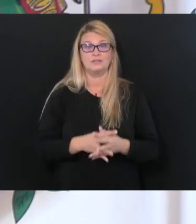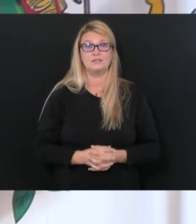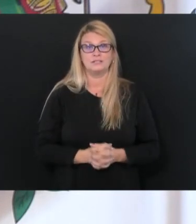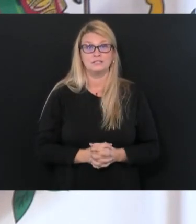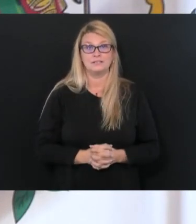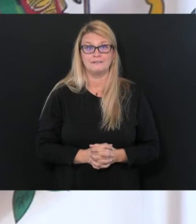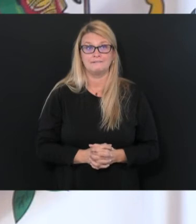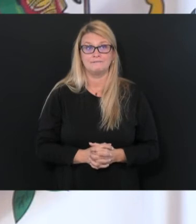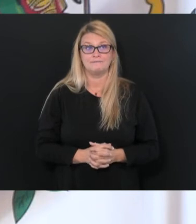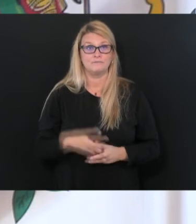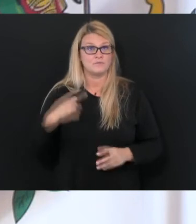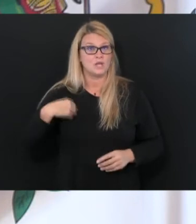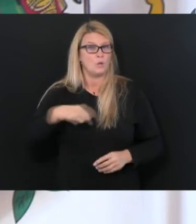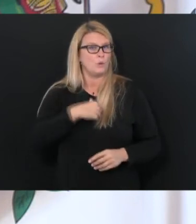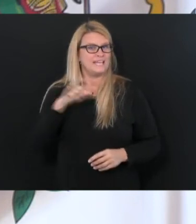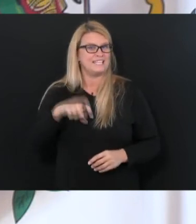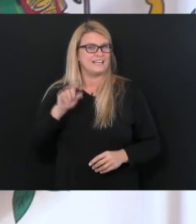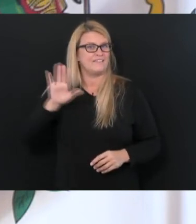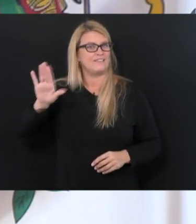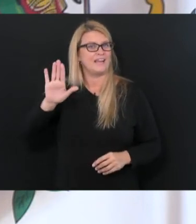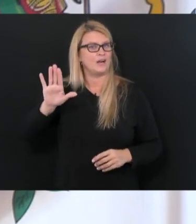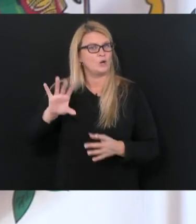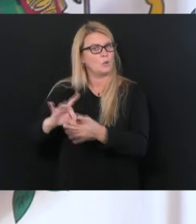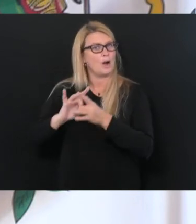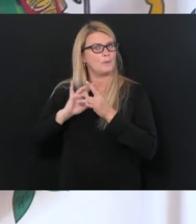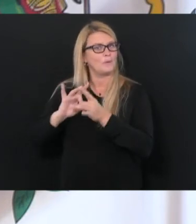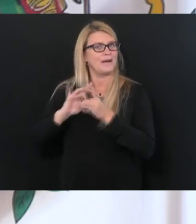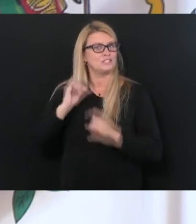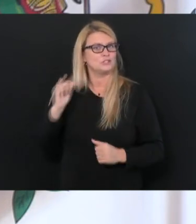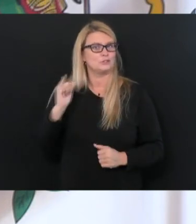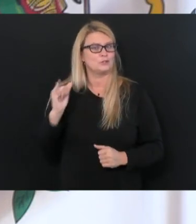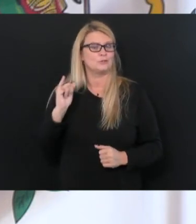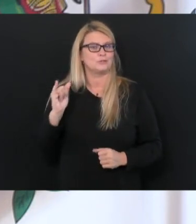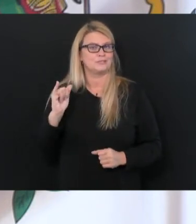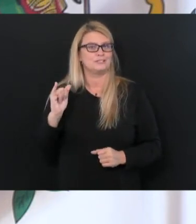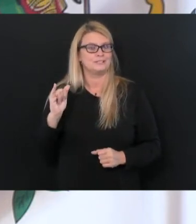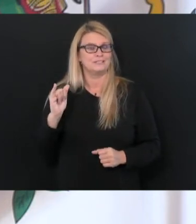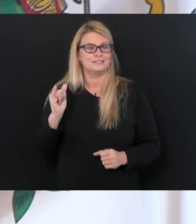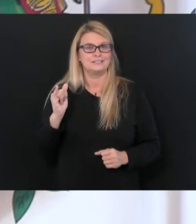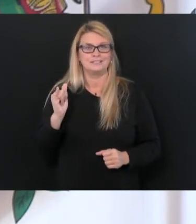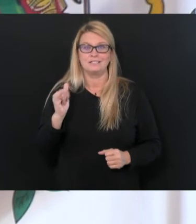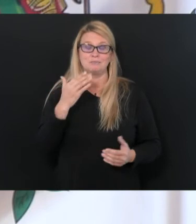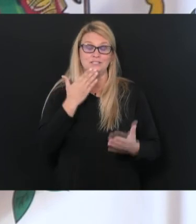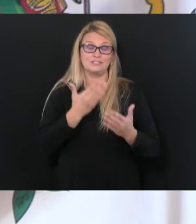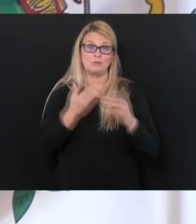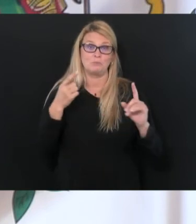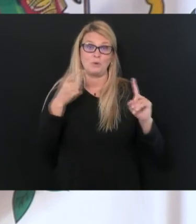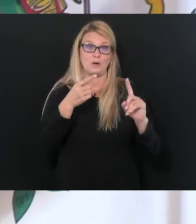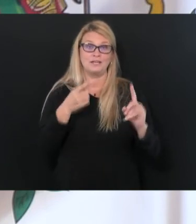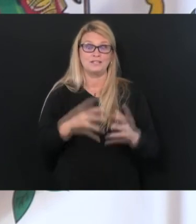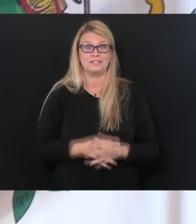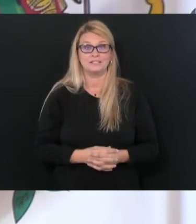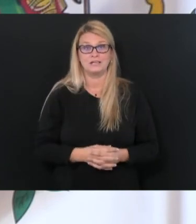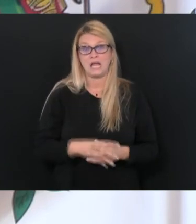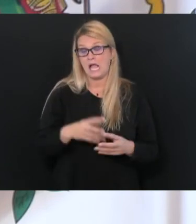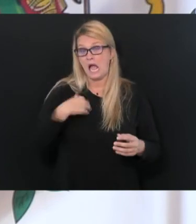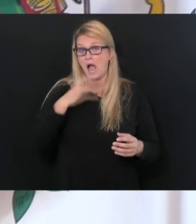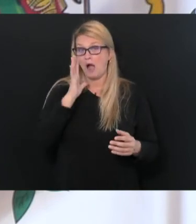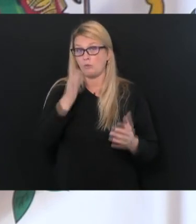We need their cooperation as well and everything, but absolutely, it's a good point. I'd be for